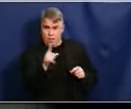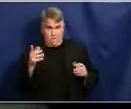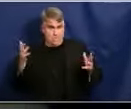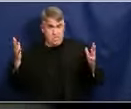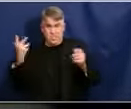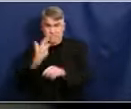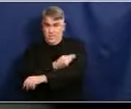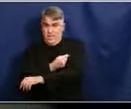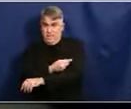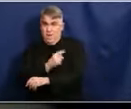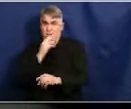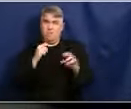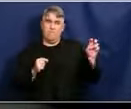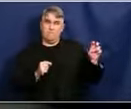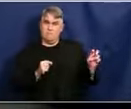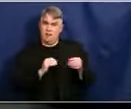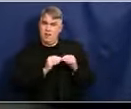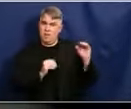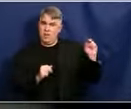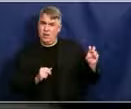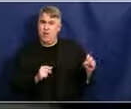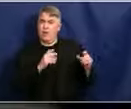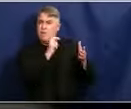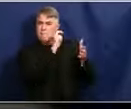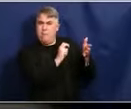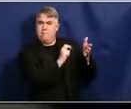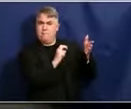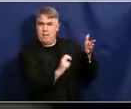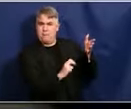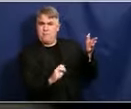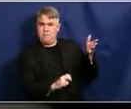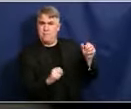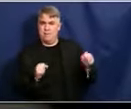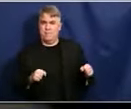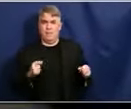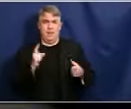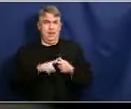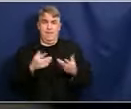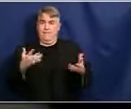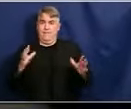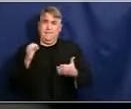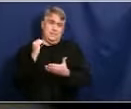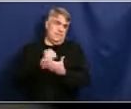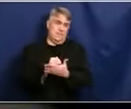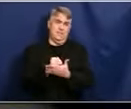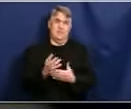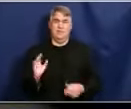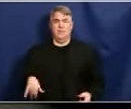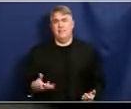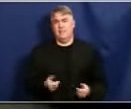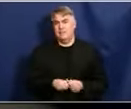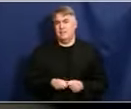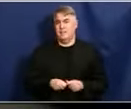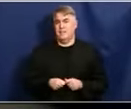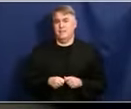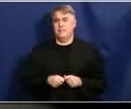to grow, then we'll move more rapidly through the tiers until we reach the bottom of them. And at the point that we hit herd